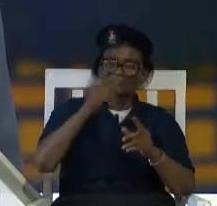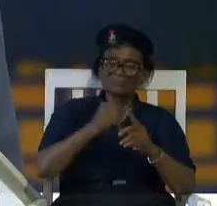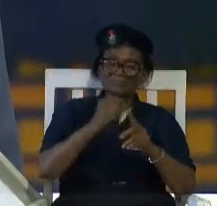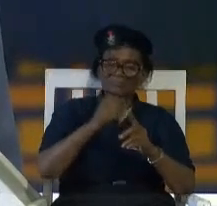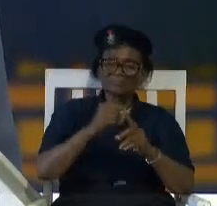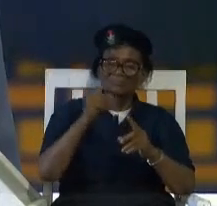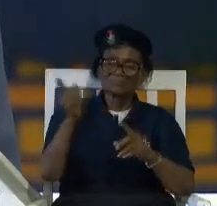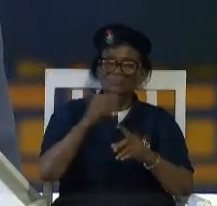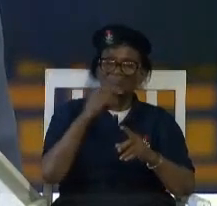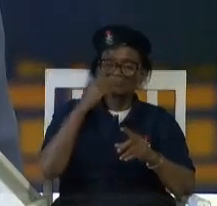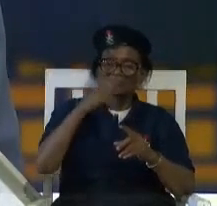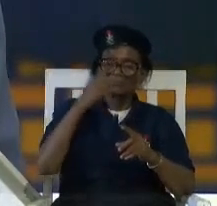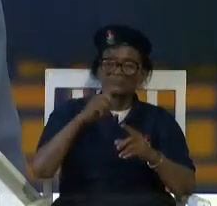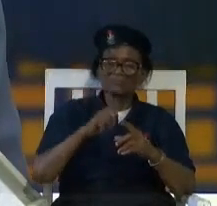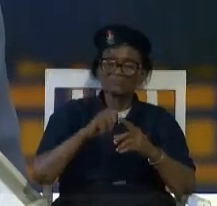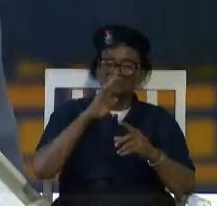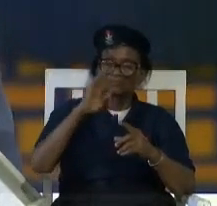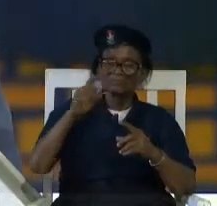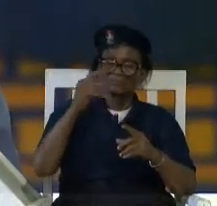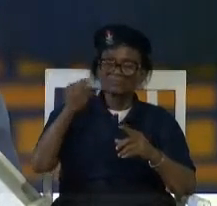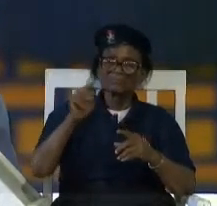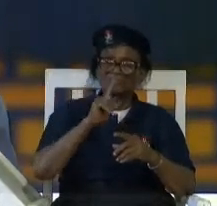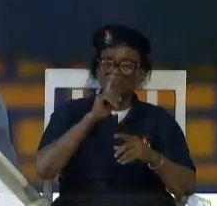to be the truth.